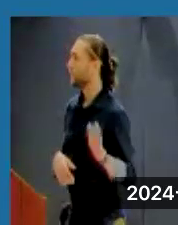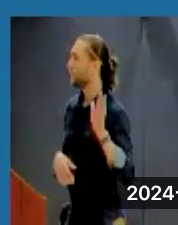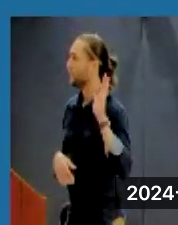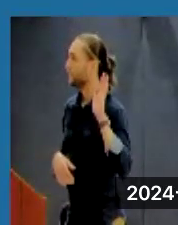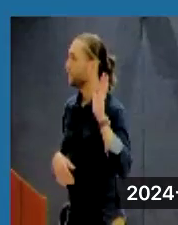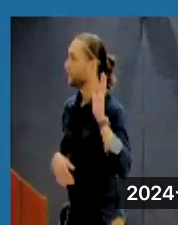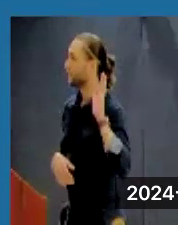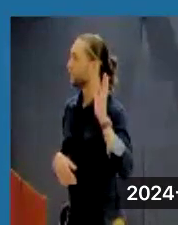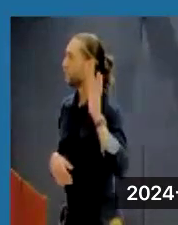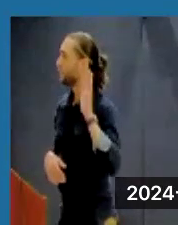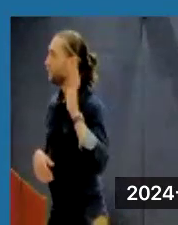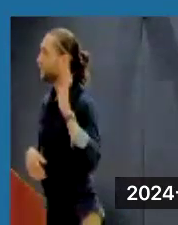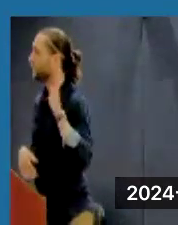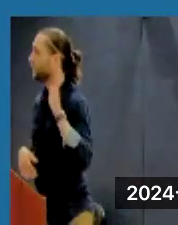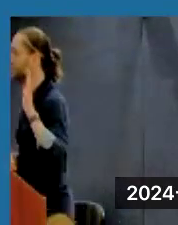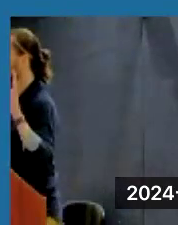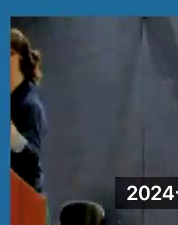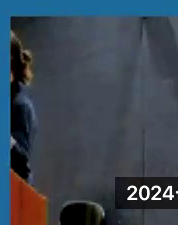hello, hello, hello,